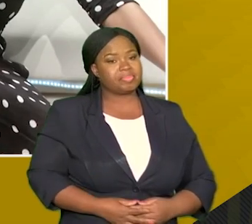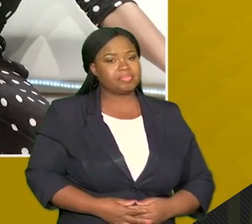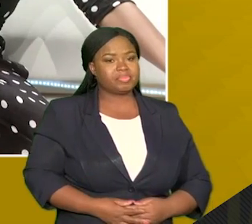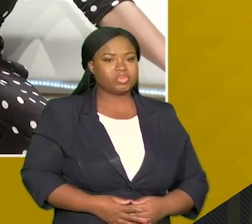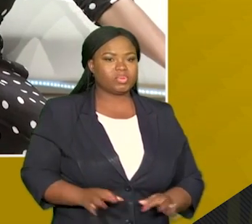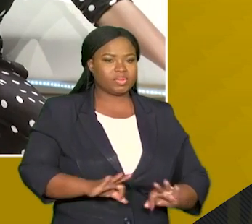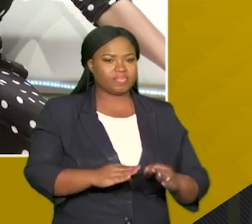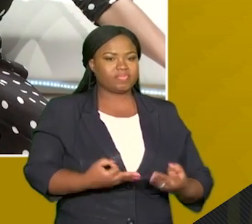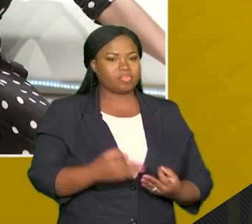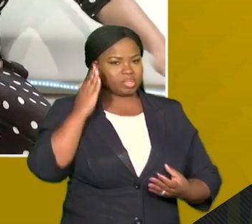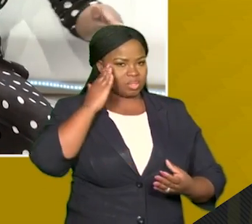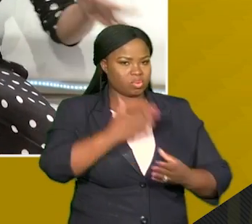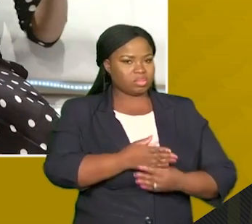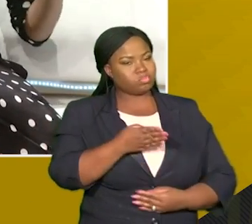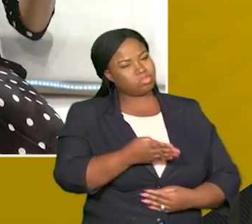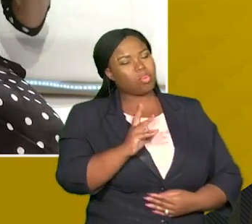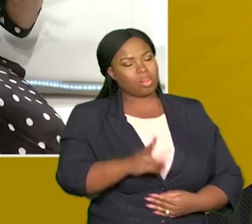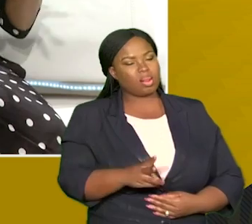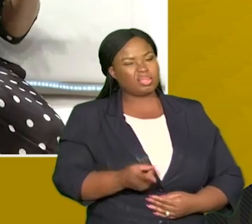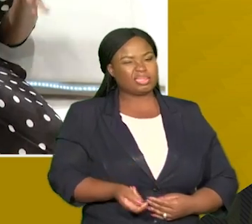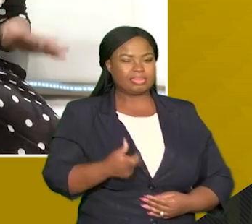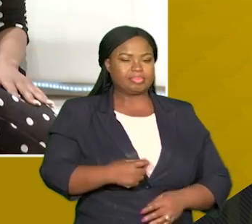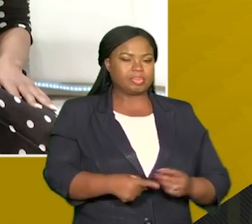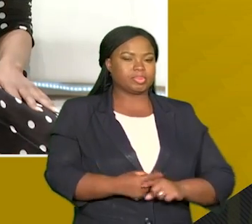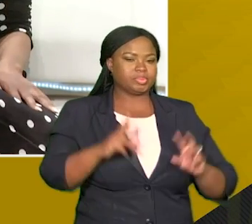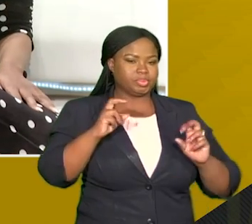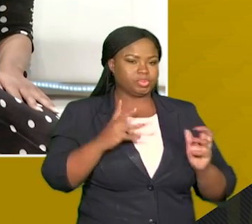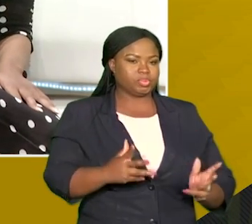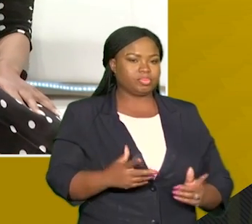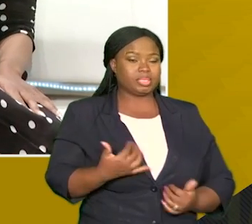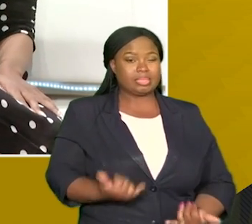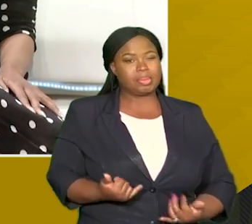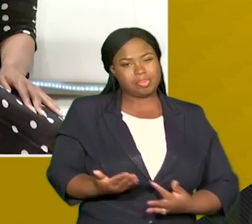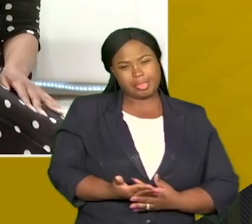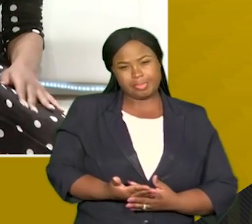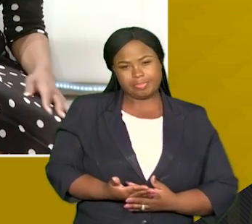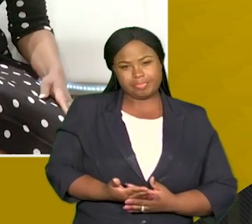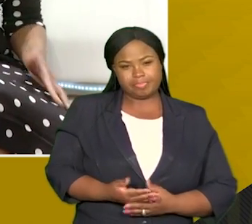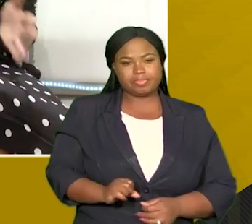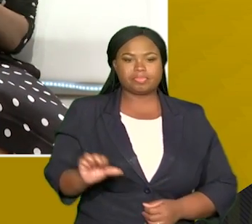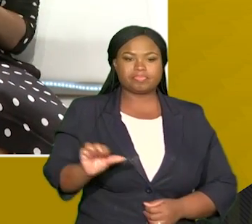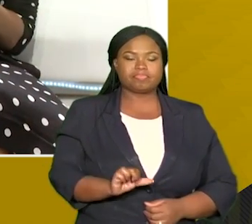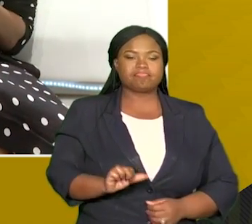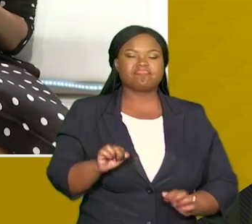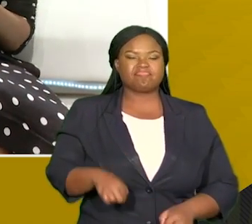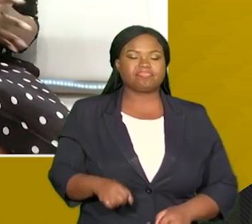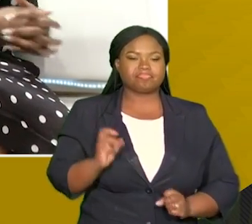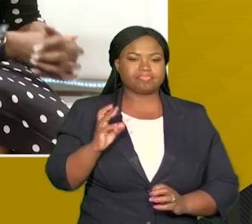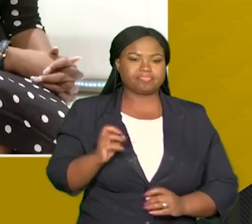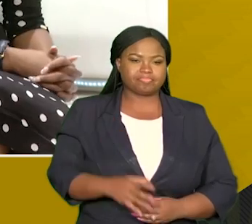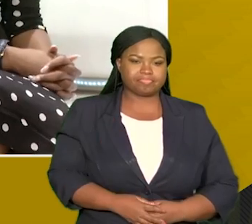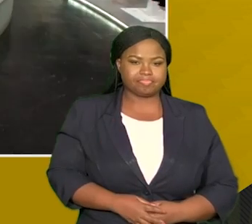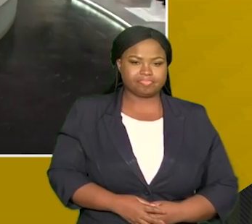family psychologist, also one, Lerona, just a bit about especially these kind of issues, but we just need to take a quick ad break. Okay. Guys, do join us after the ad